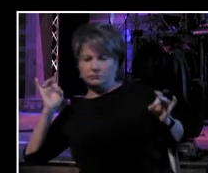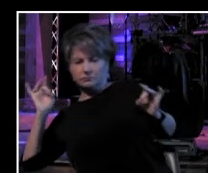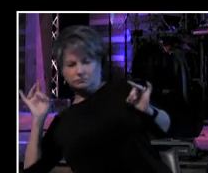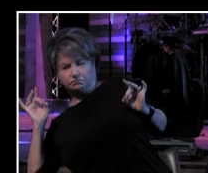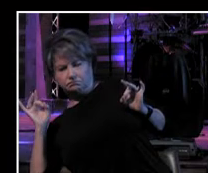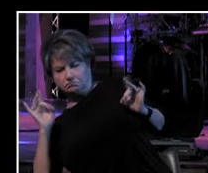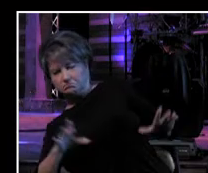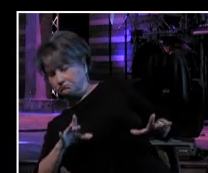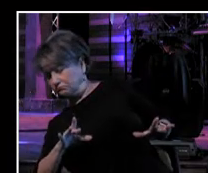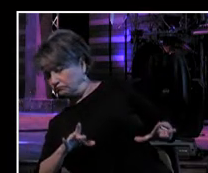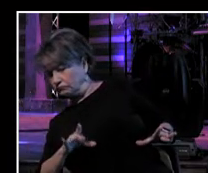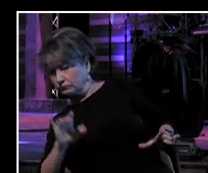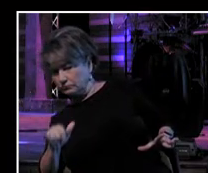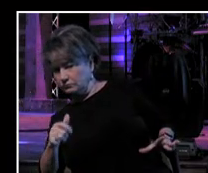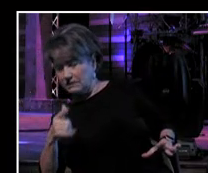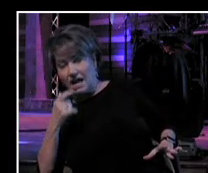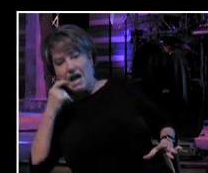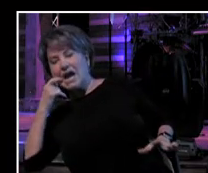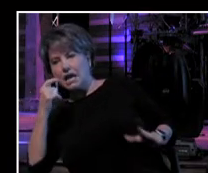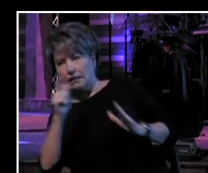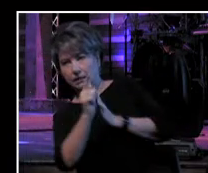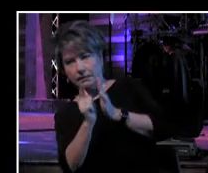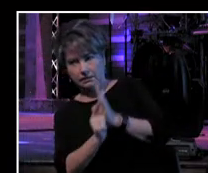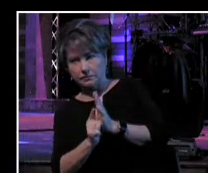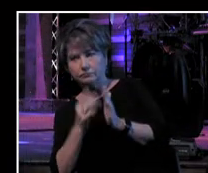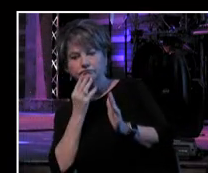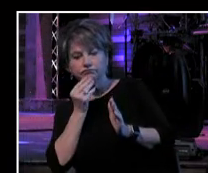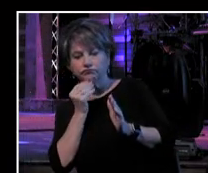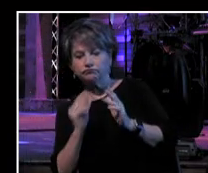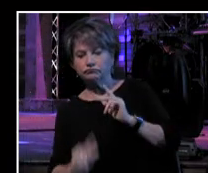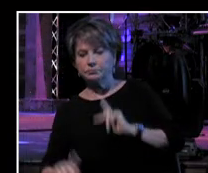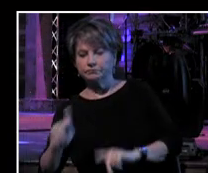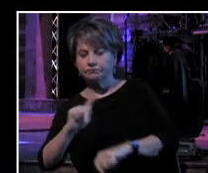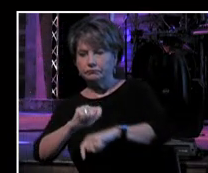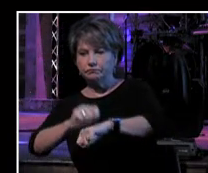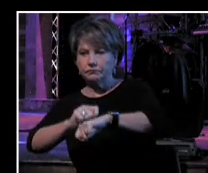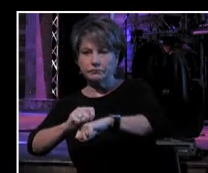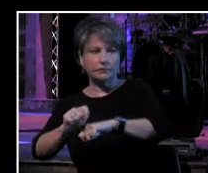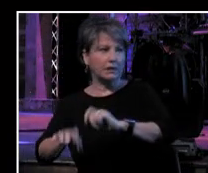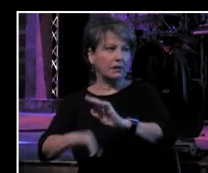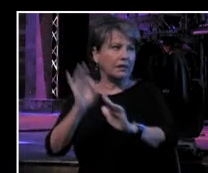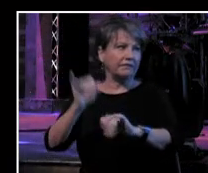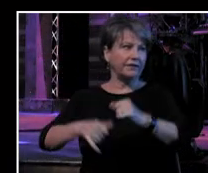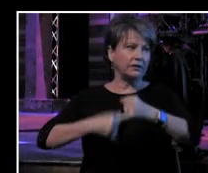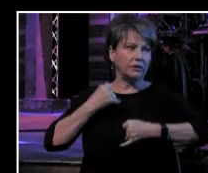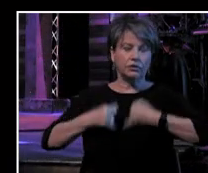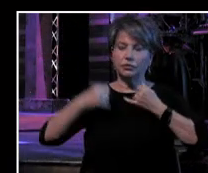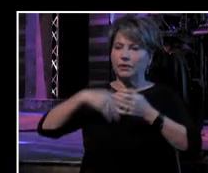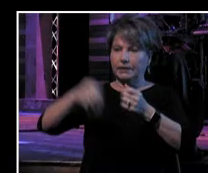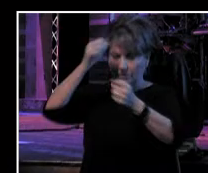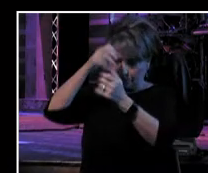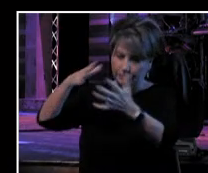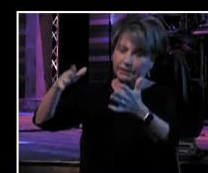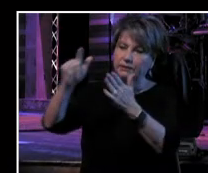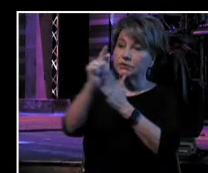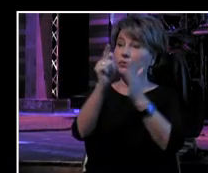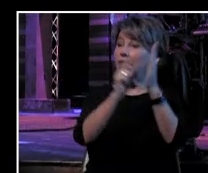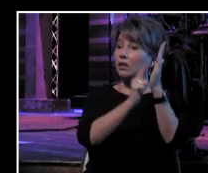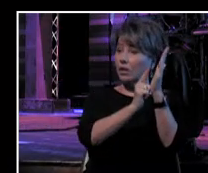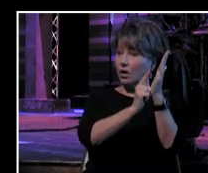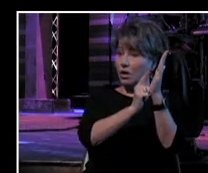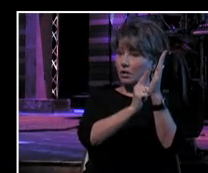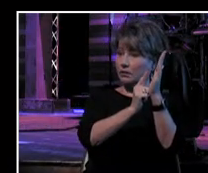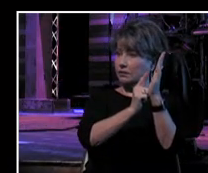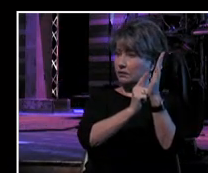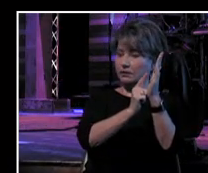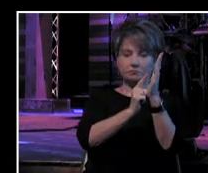that because they were addicted to the law, and they found their joy in obedience to the law. And the problem with that is that doesn't give